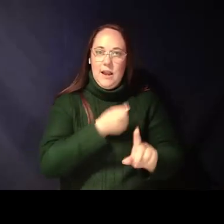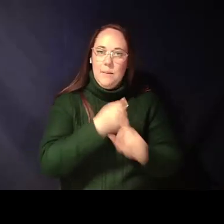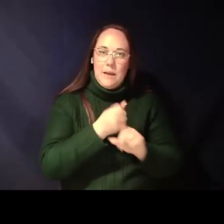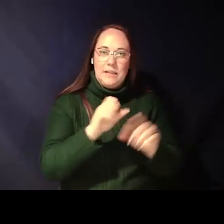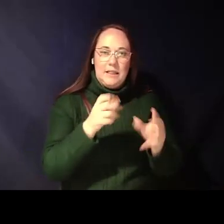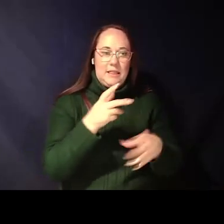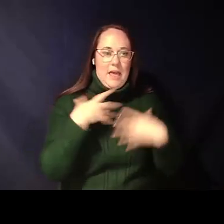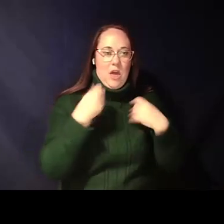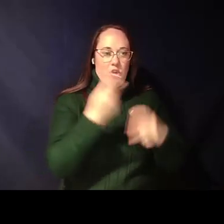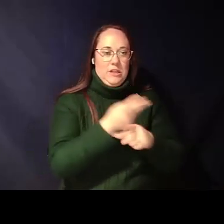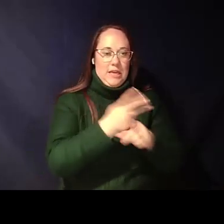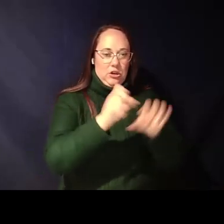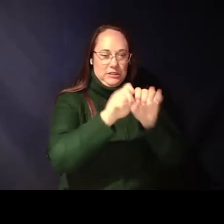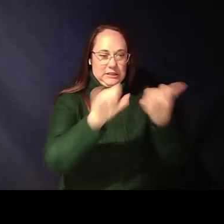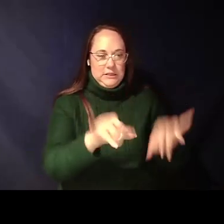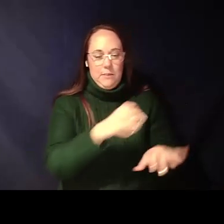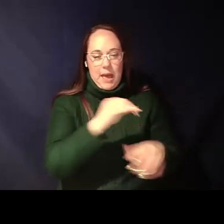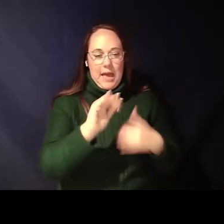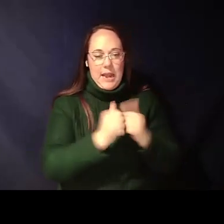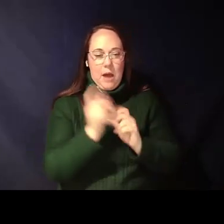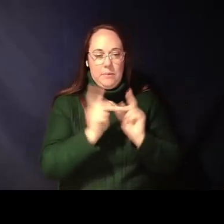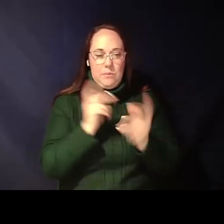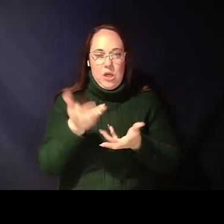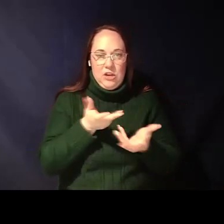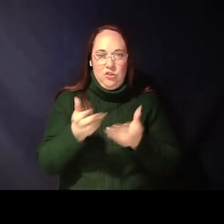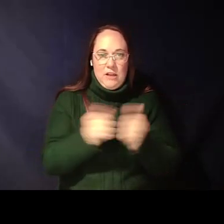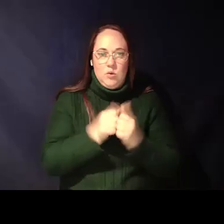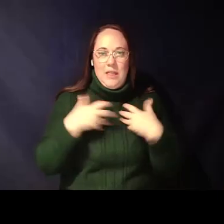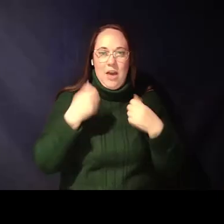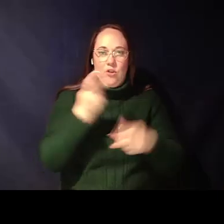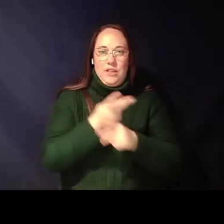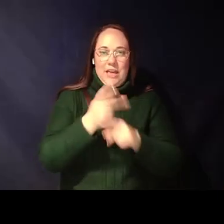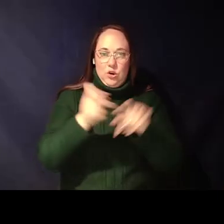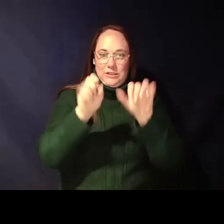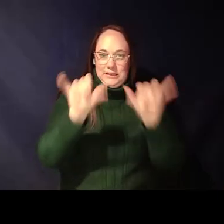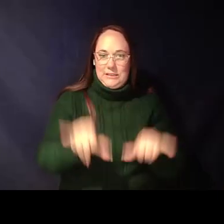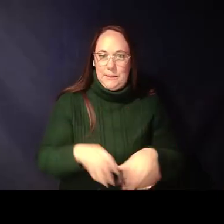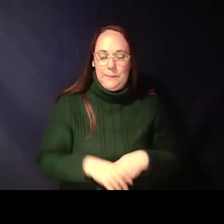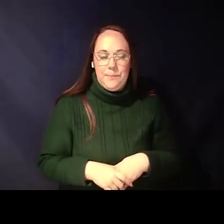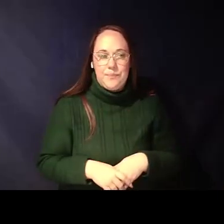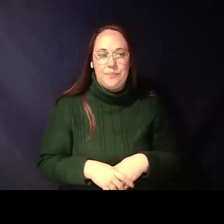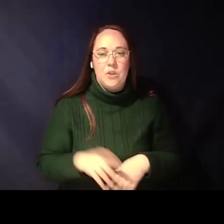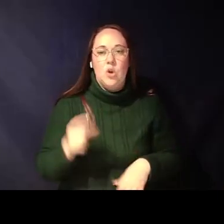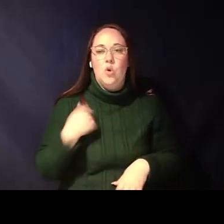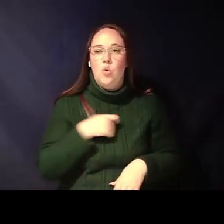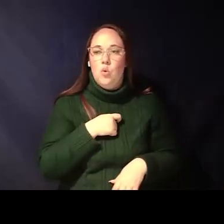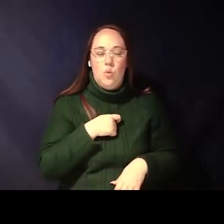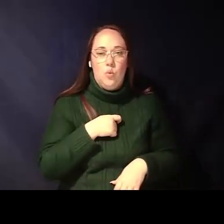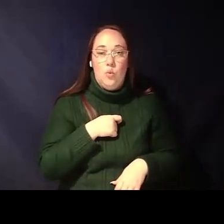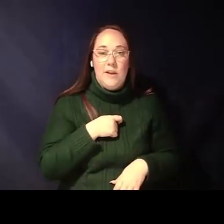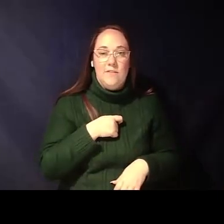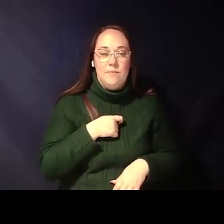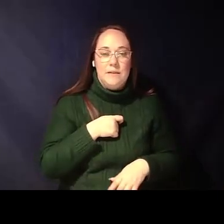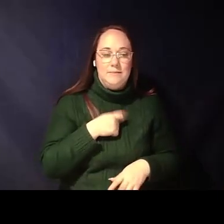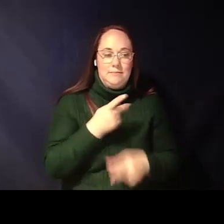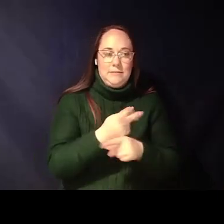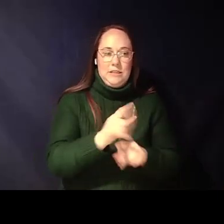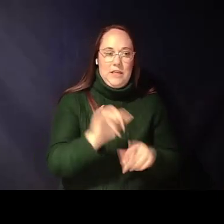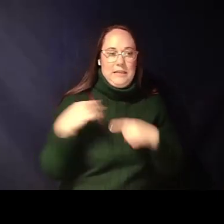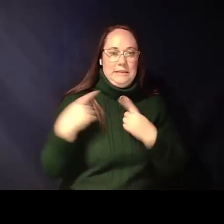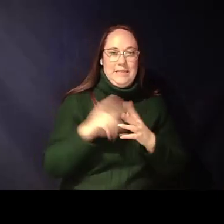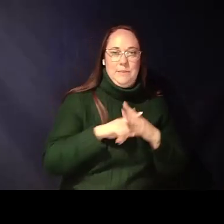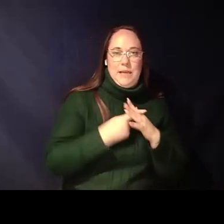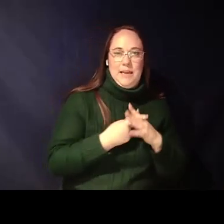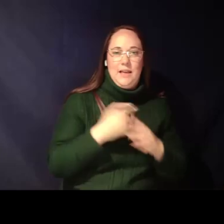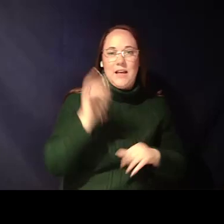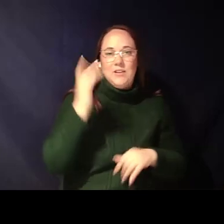how individuals interact with our healthcare system? We tackled that question from the beginning, and it's why you actually see such